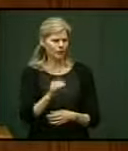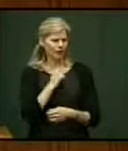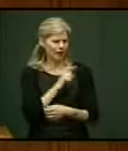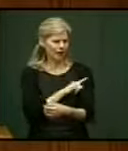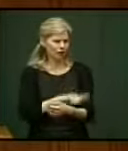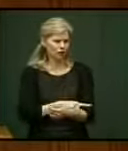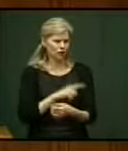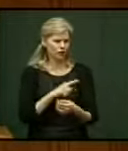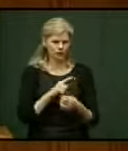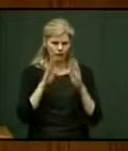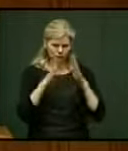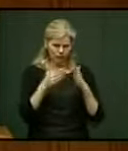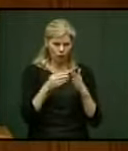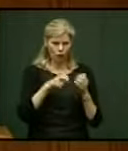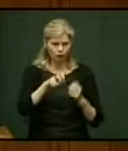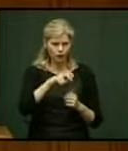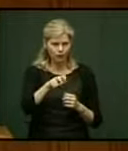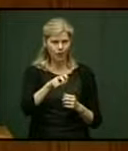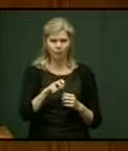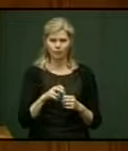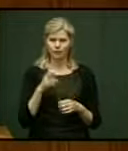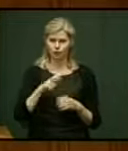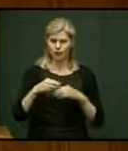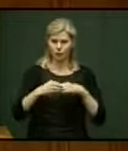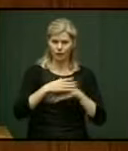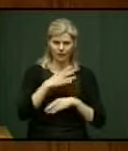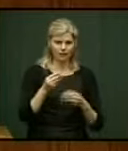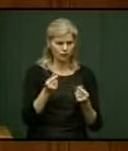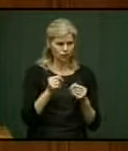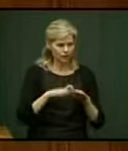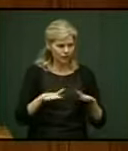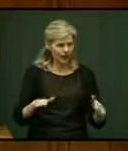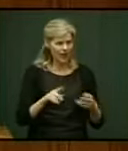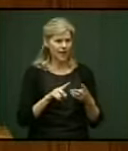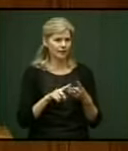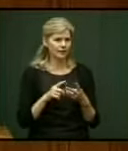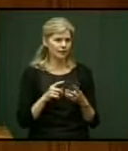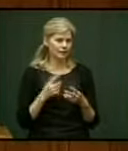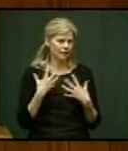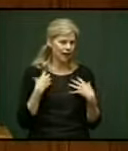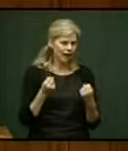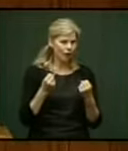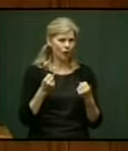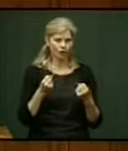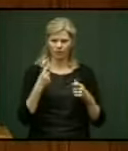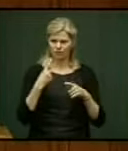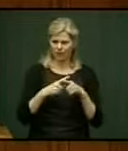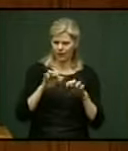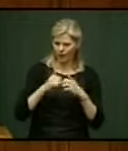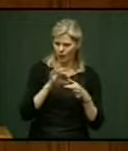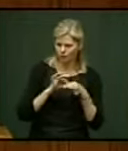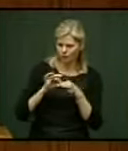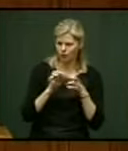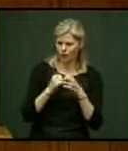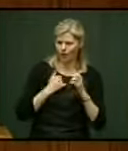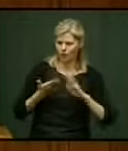our health, the value of our land, the cost of development, the affordability of housing. It even affects the amount of interaction we have with our